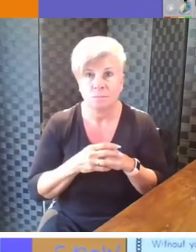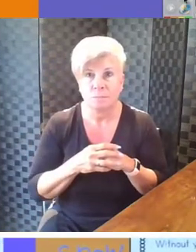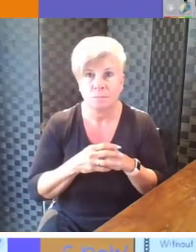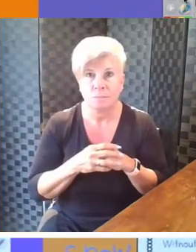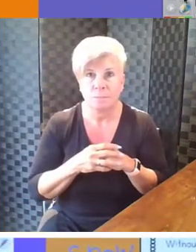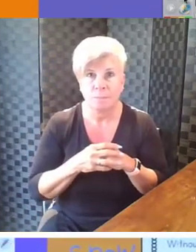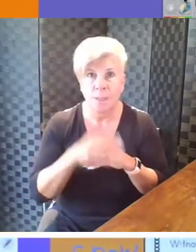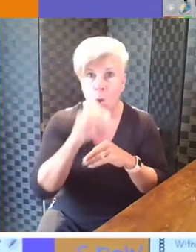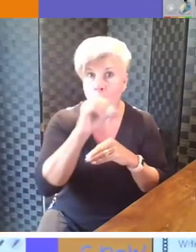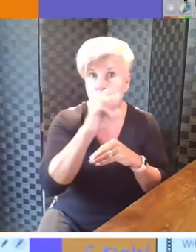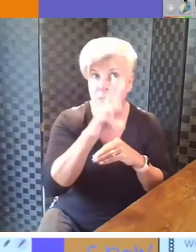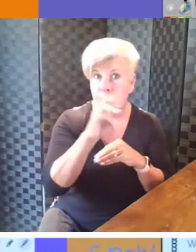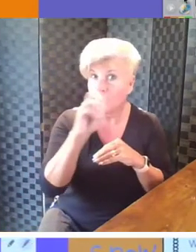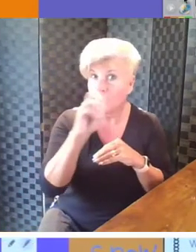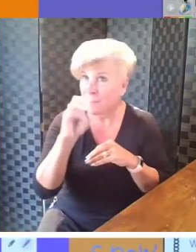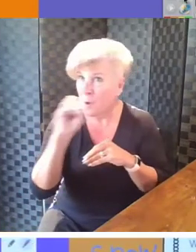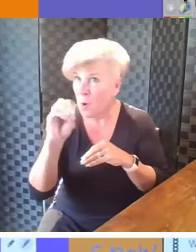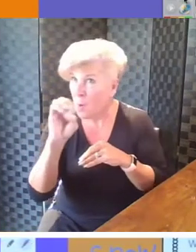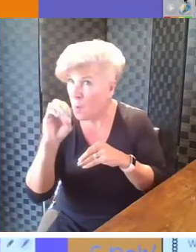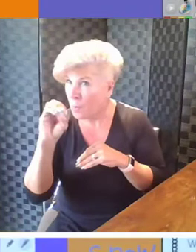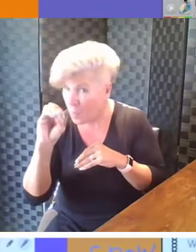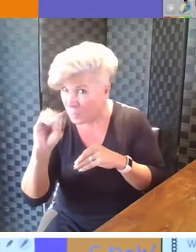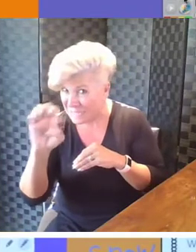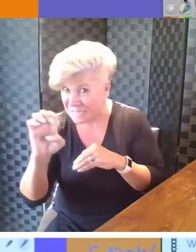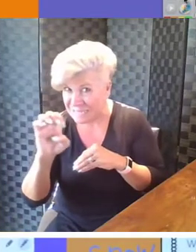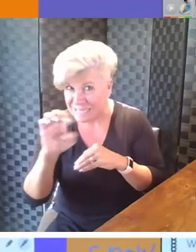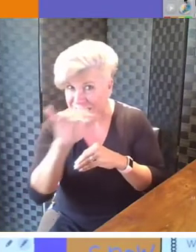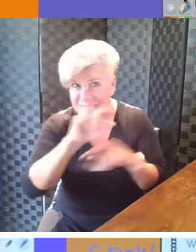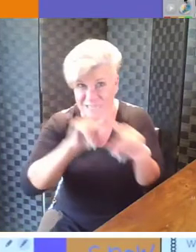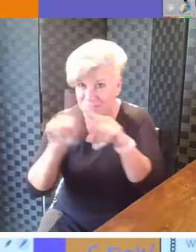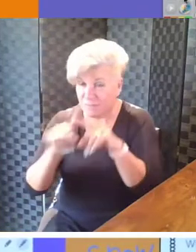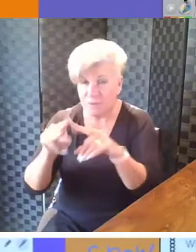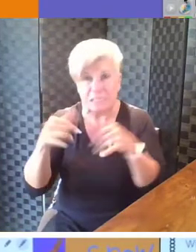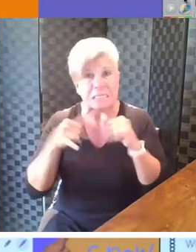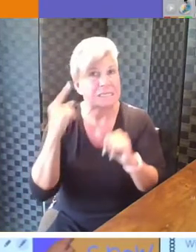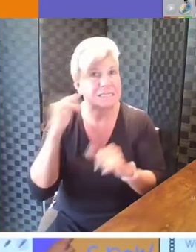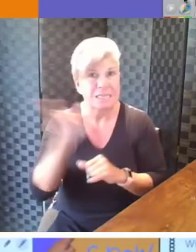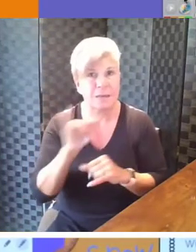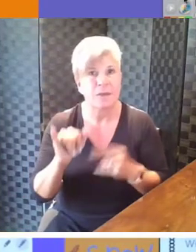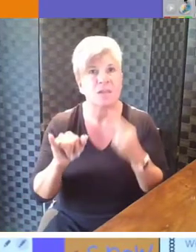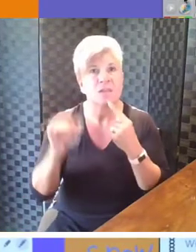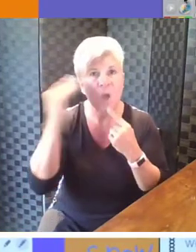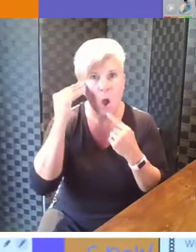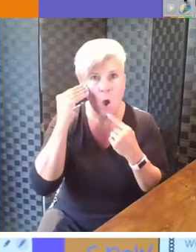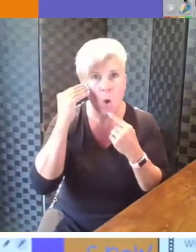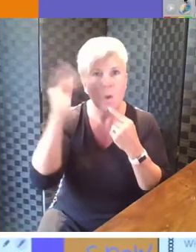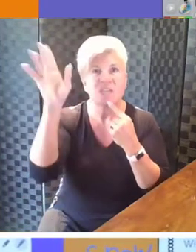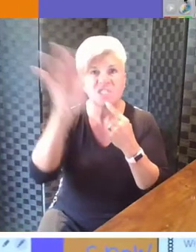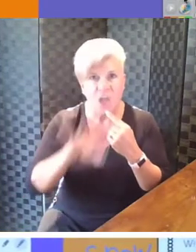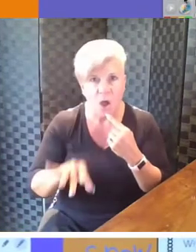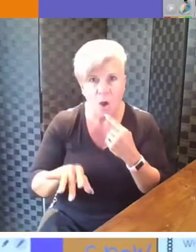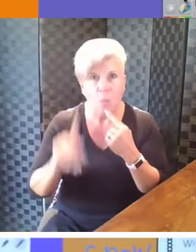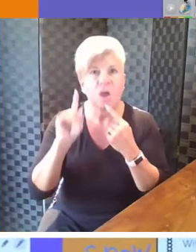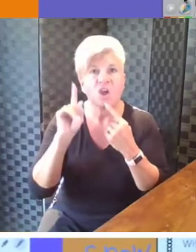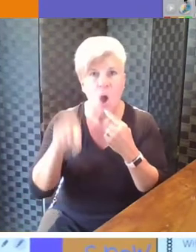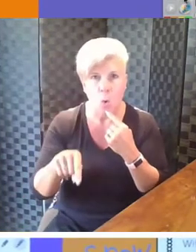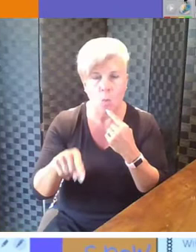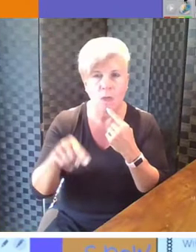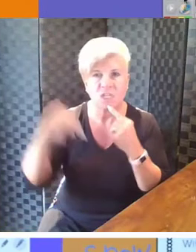So even though those words all end differently, they still rhyme. Read them with me. No, snow,